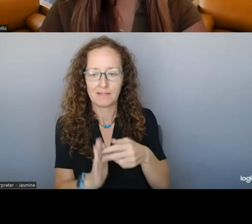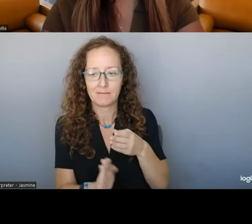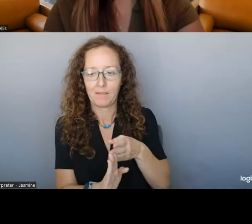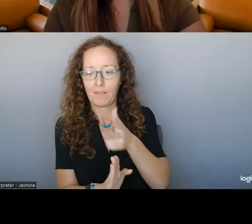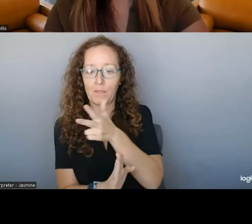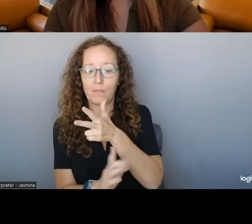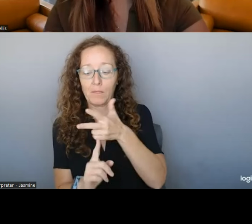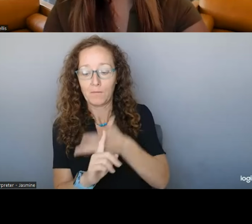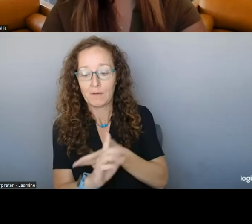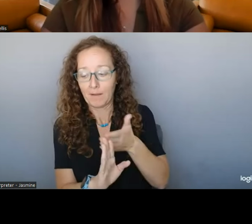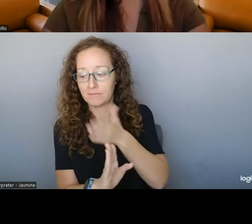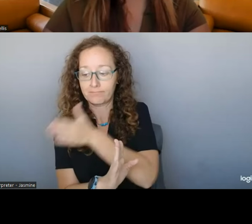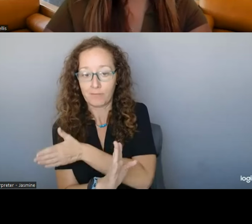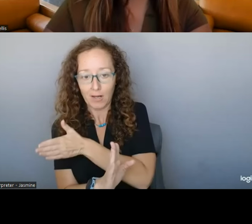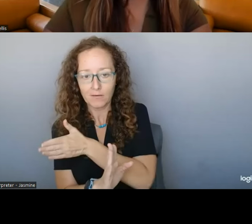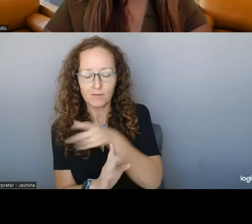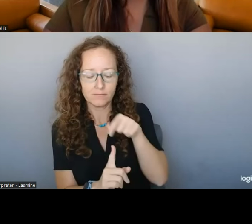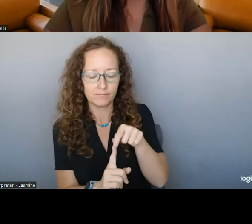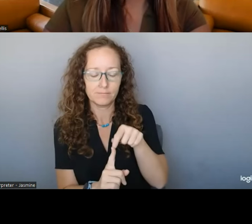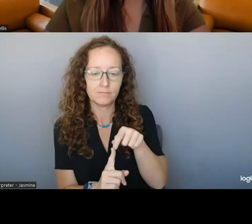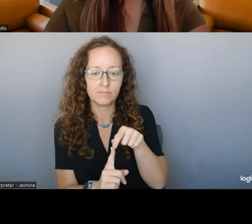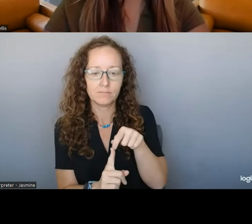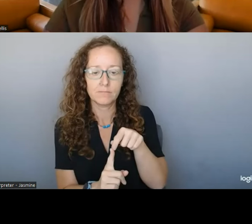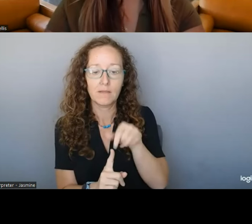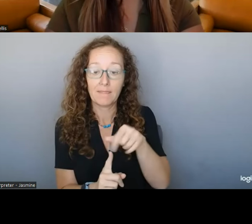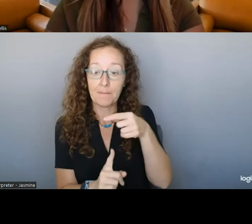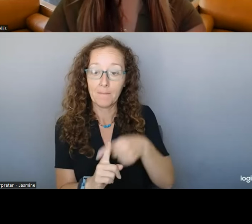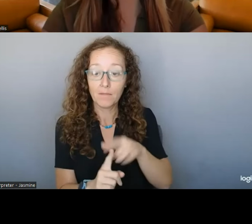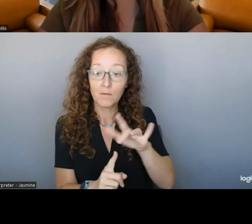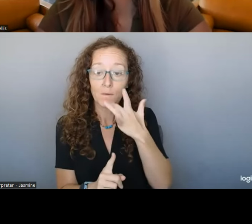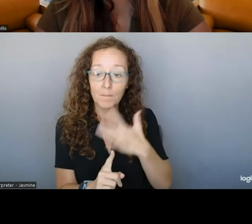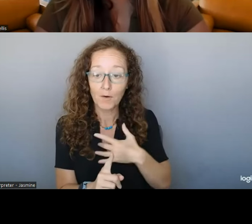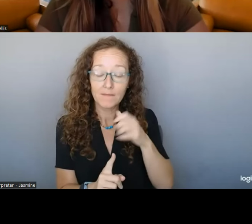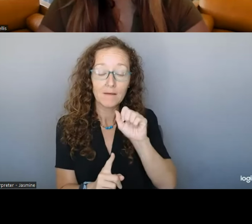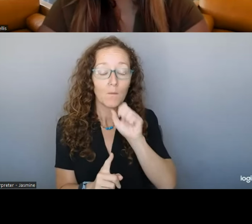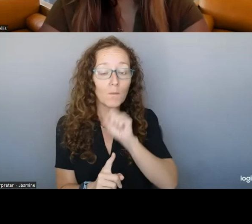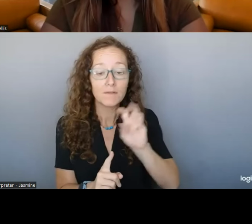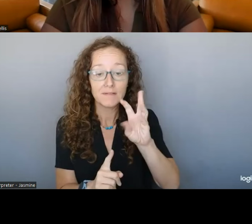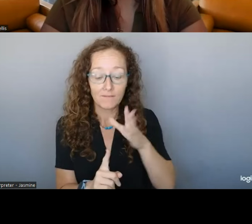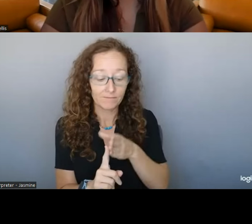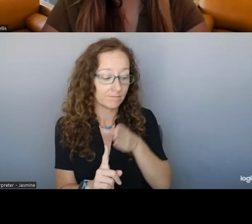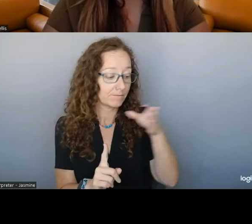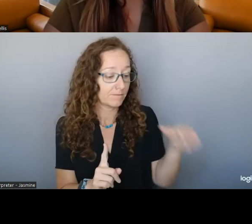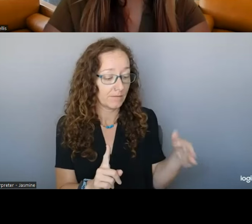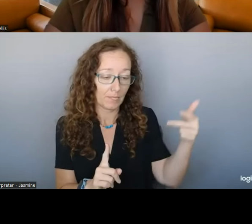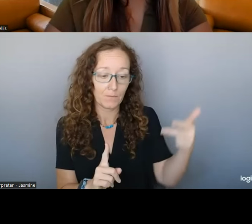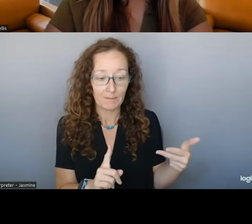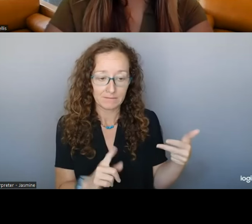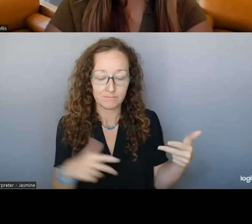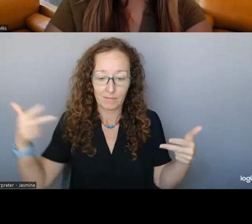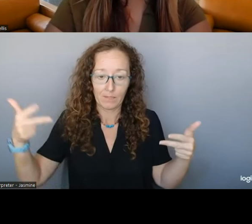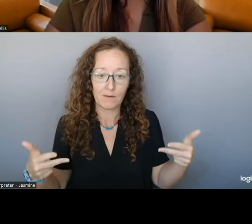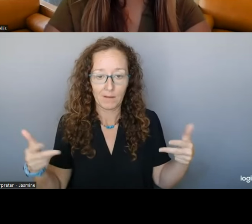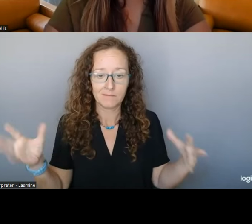birthday, and the 3 months following your 65th birthday. You can enroll in Medicare anytime during this 7-month